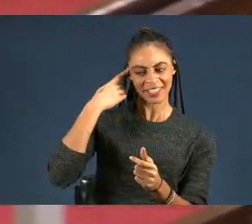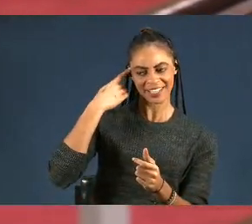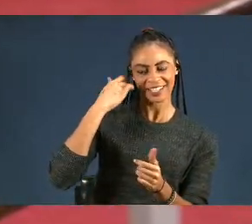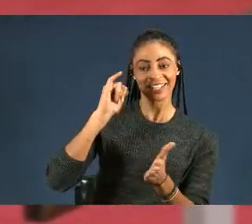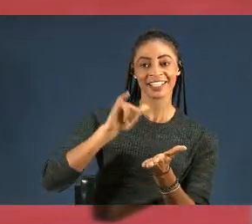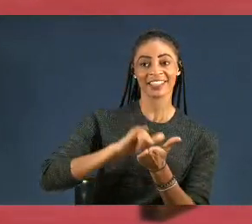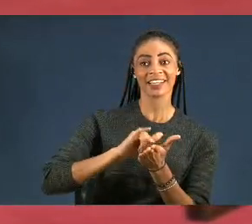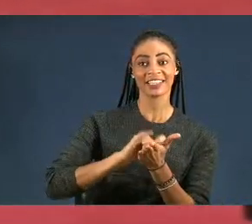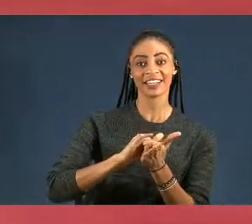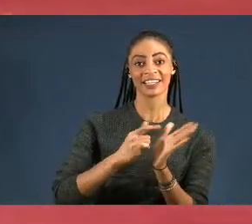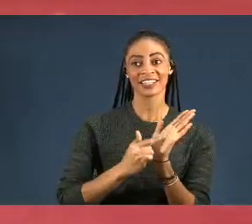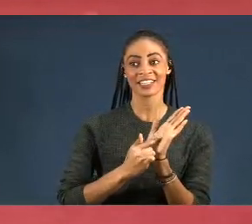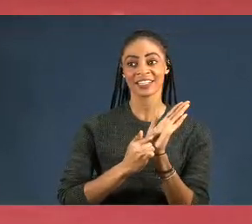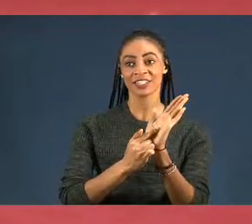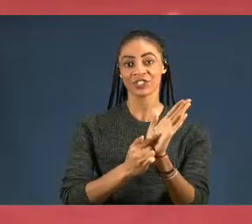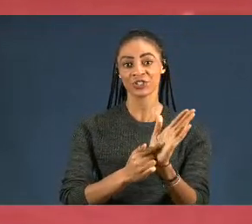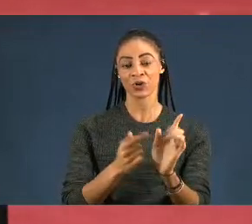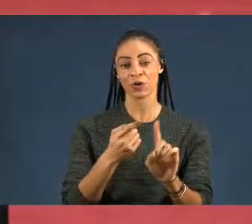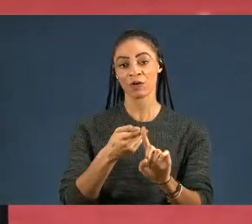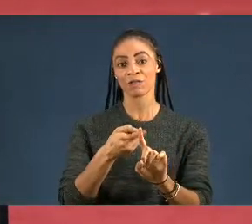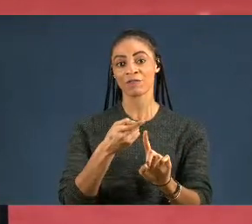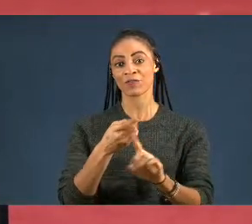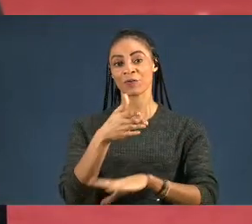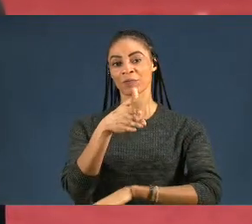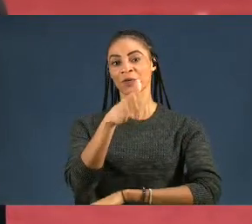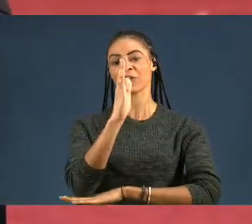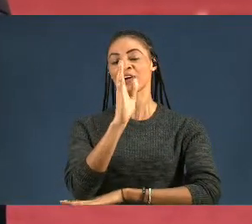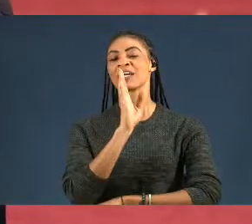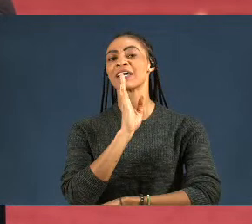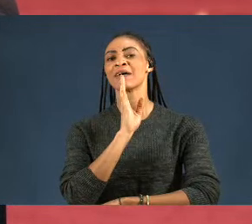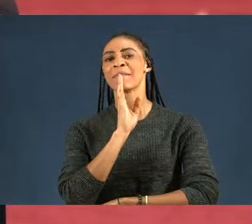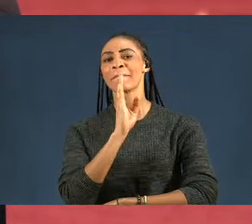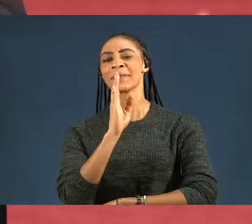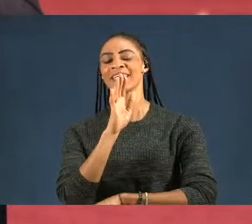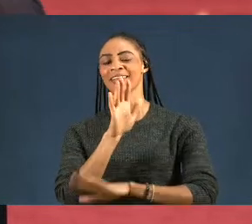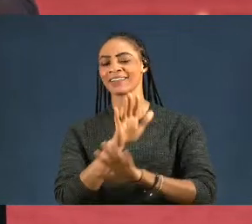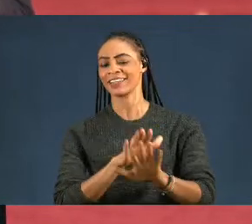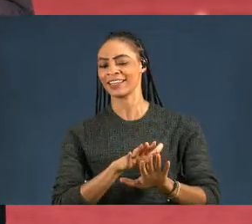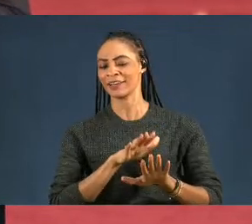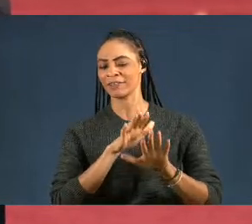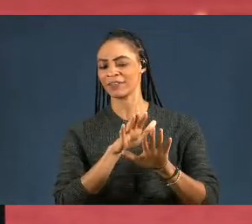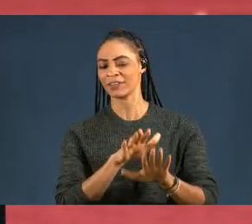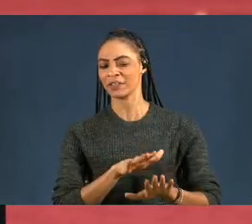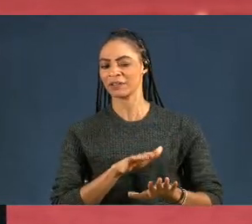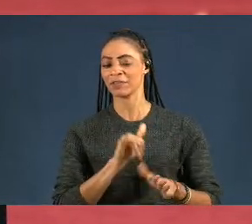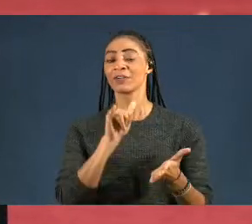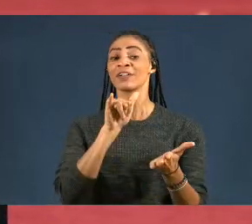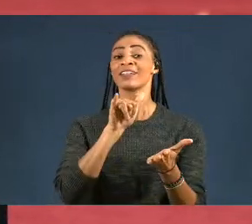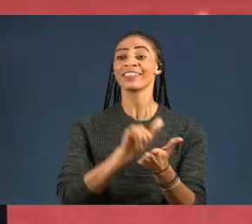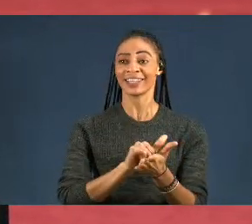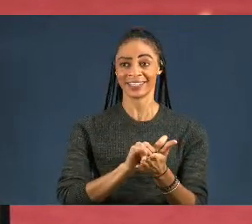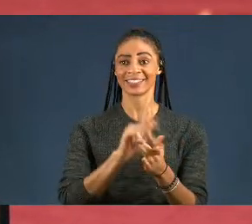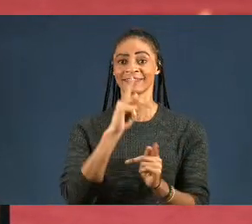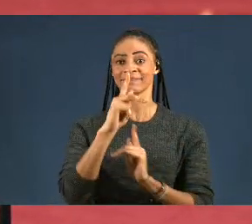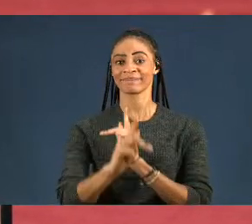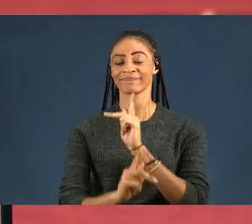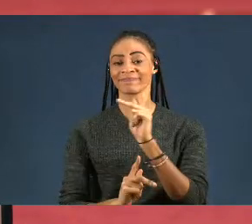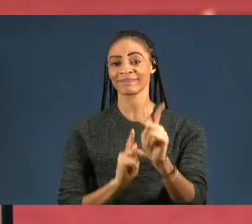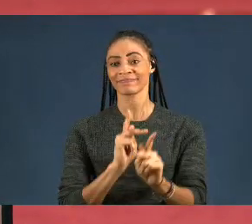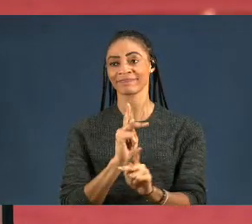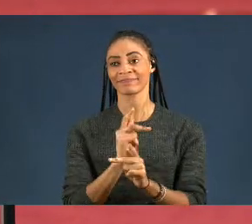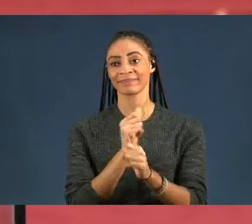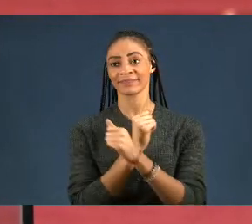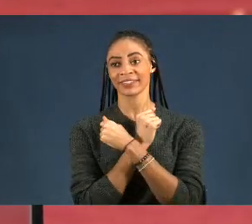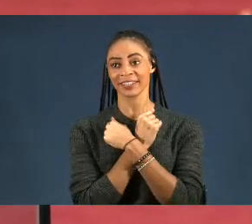declares his love. Be very careful with that kind of love. Because that kind of love will go the same way it came. Love